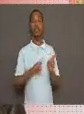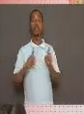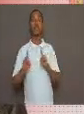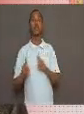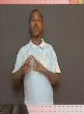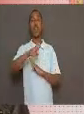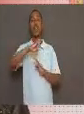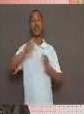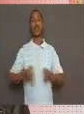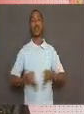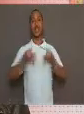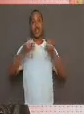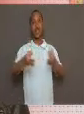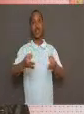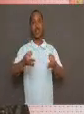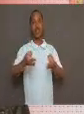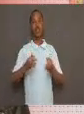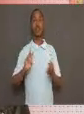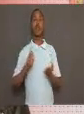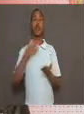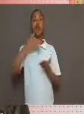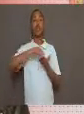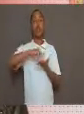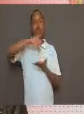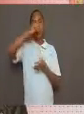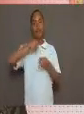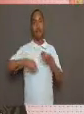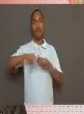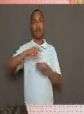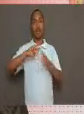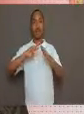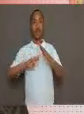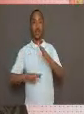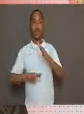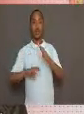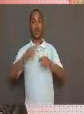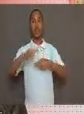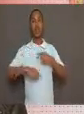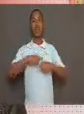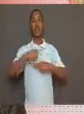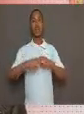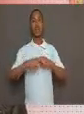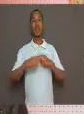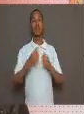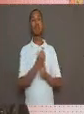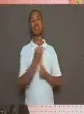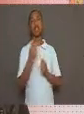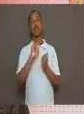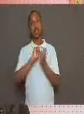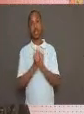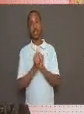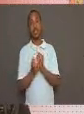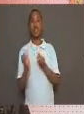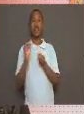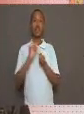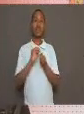electron transfer. We also learned about redox reactions, some changes that are